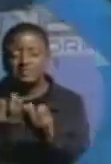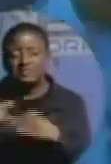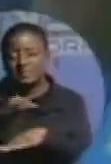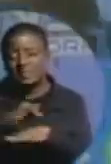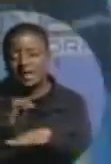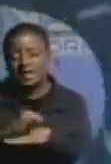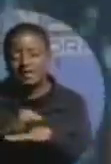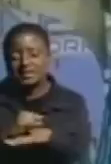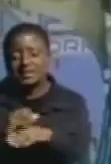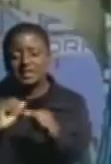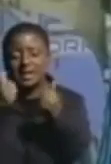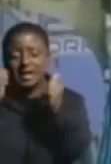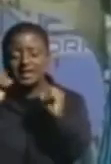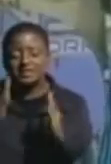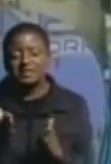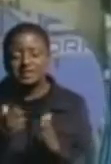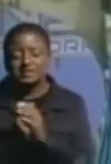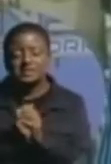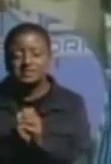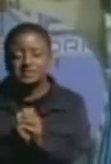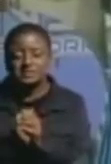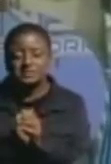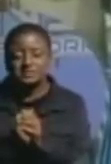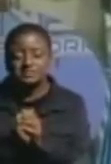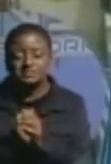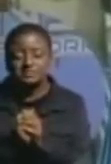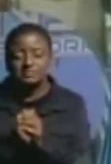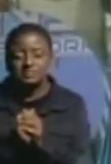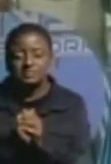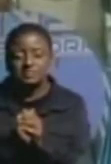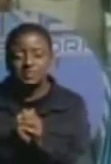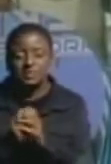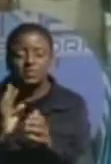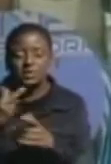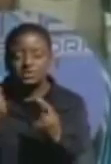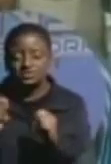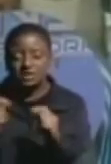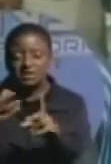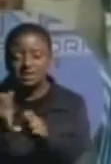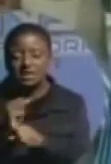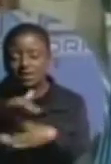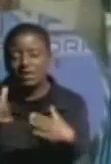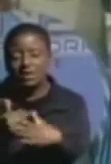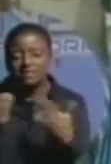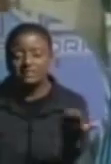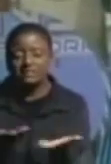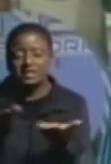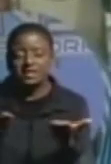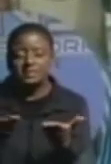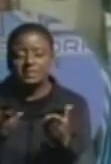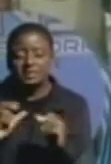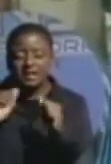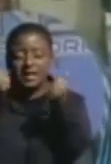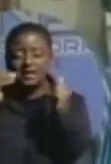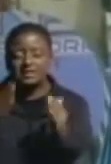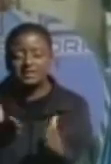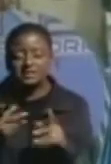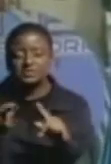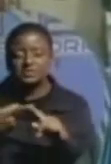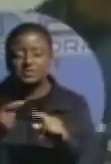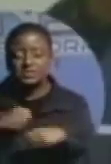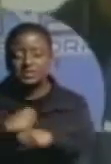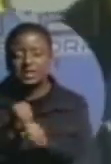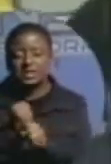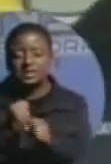in the rough. And so we're going to spare no effort to ensure that we capture all the available athletes to make Team Bahamas one of the best ever for